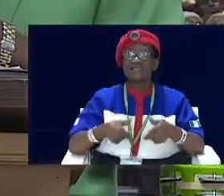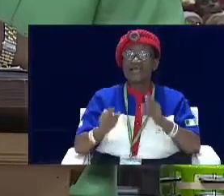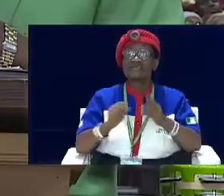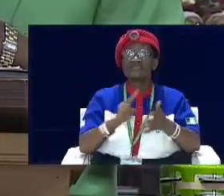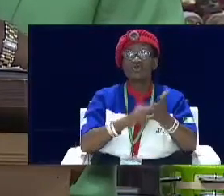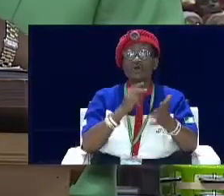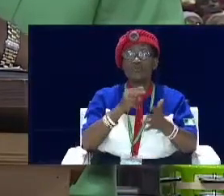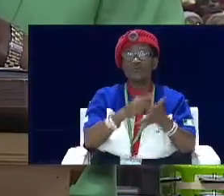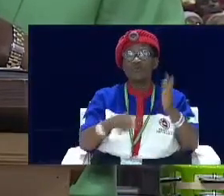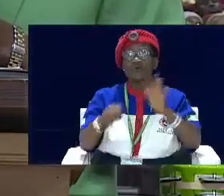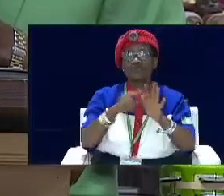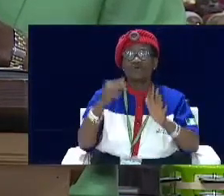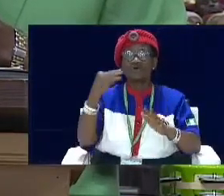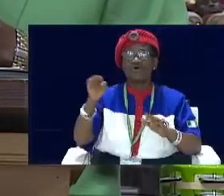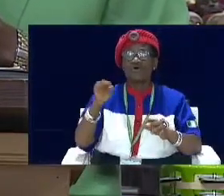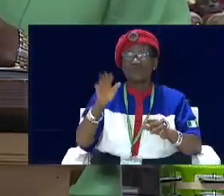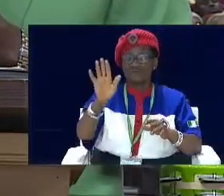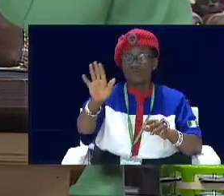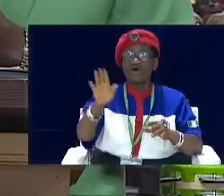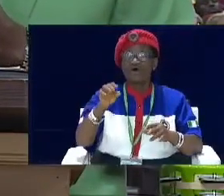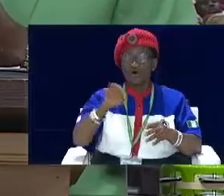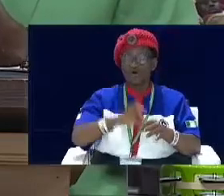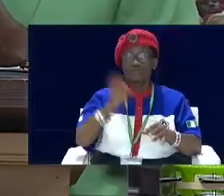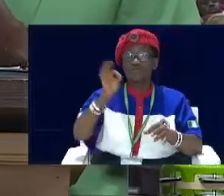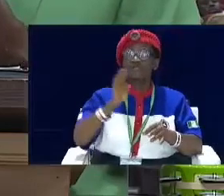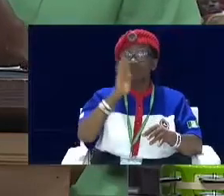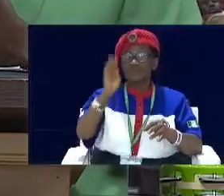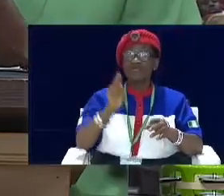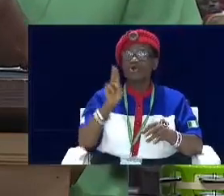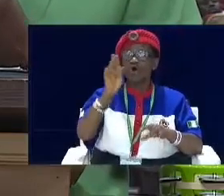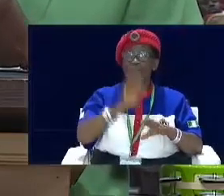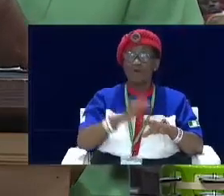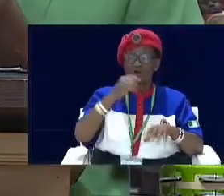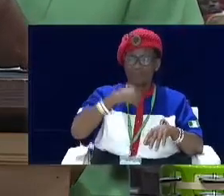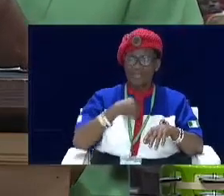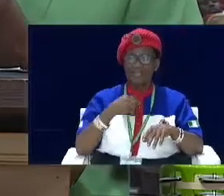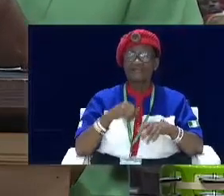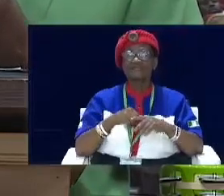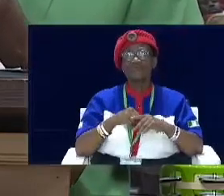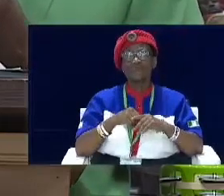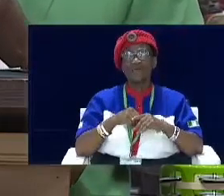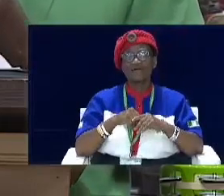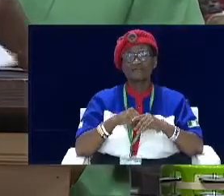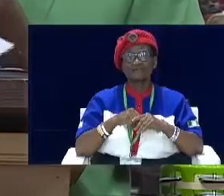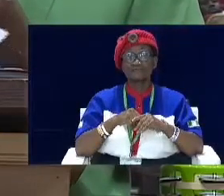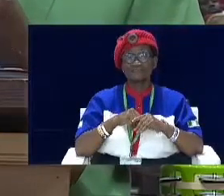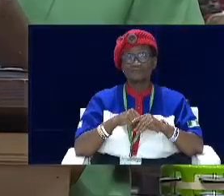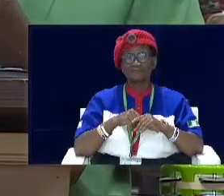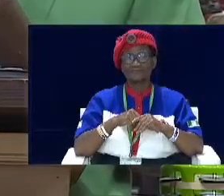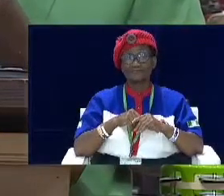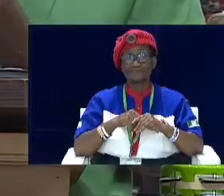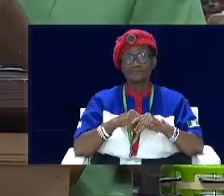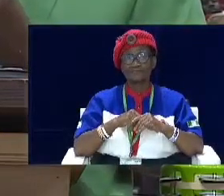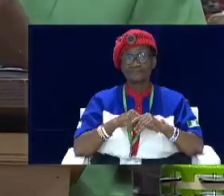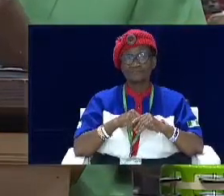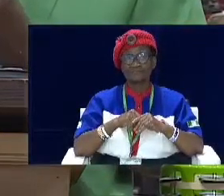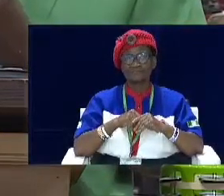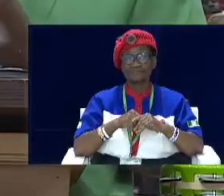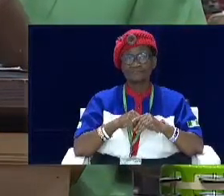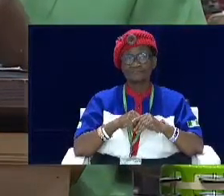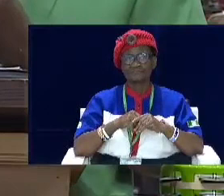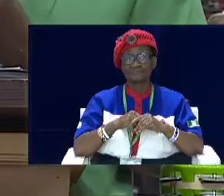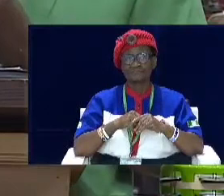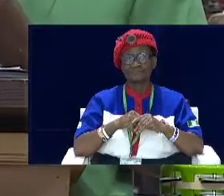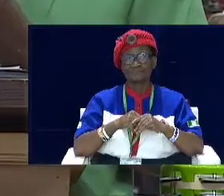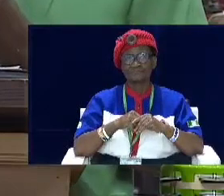spirit be upon me. O si se nigba ti won koja tan ni Elijah wi fun Elisha pe bere ohun ti emi o